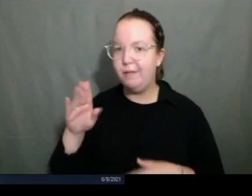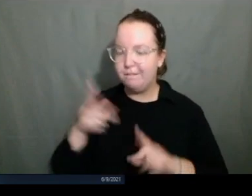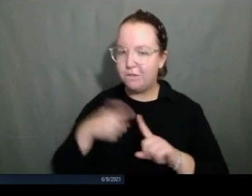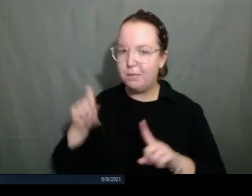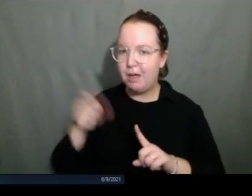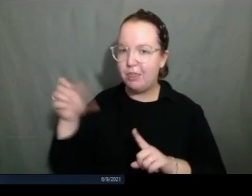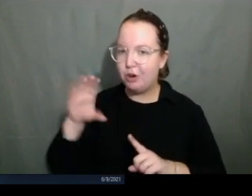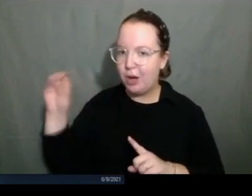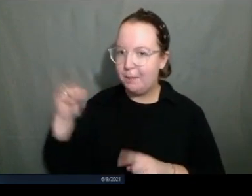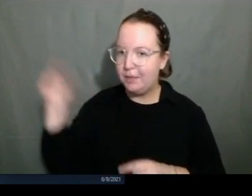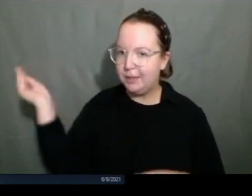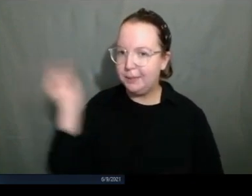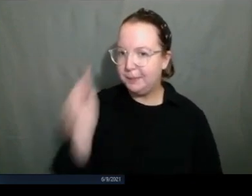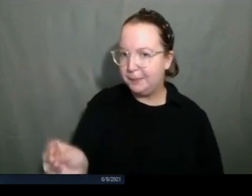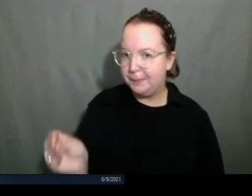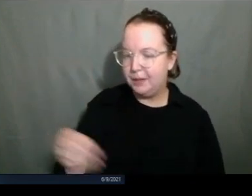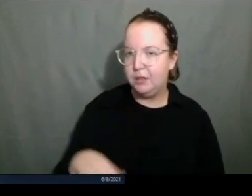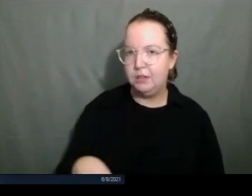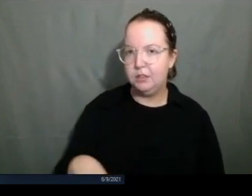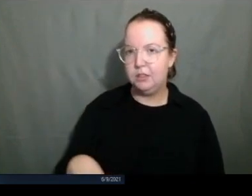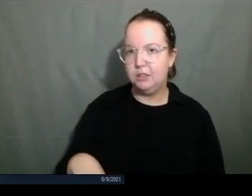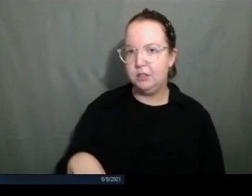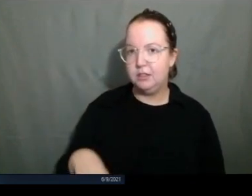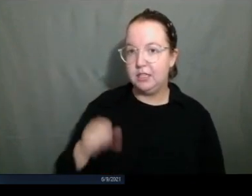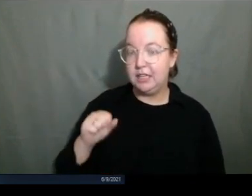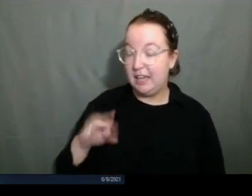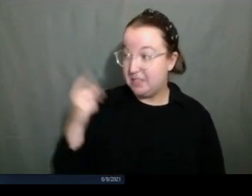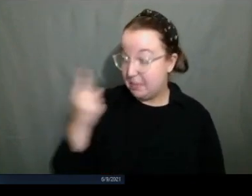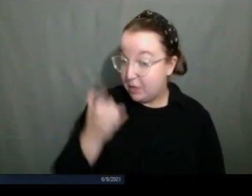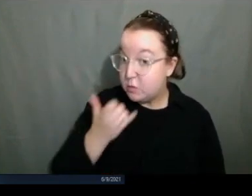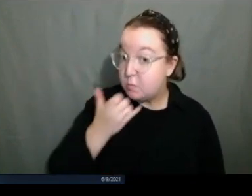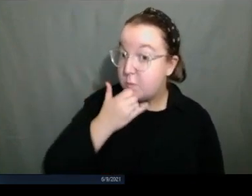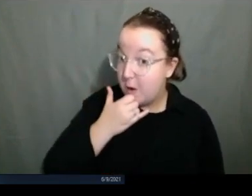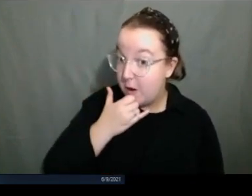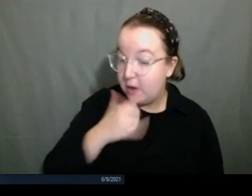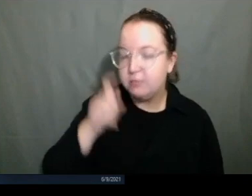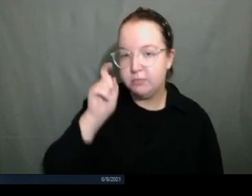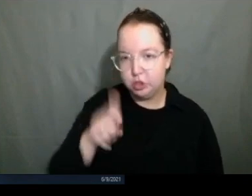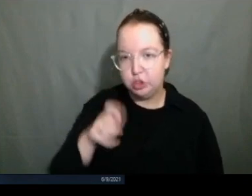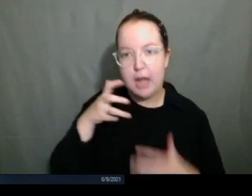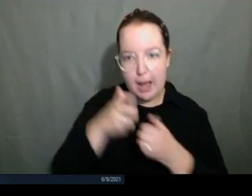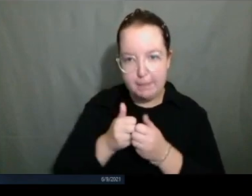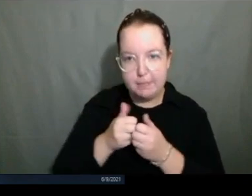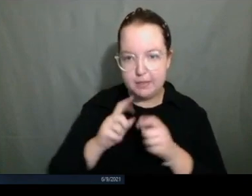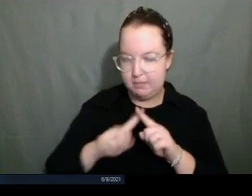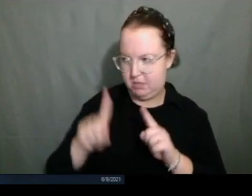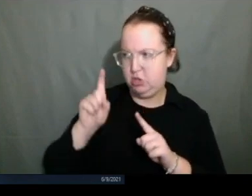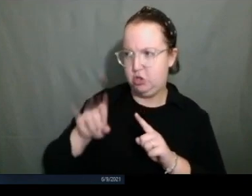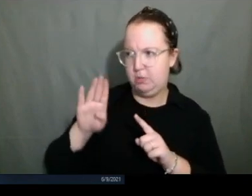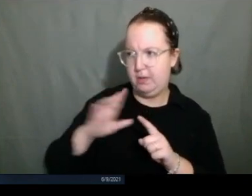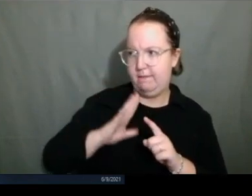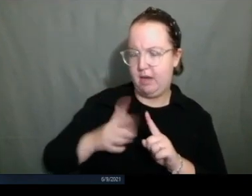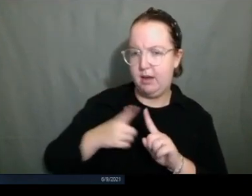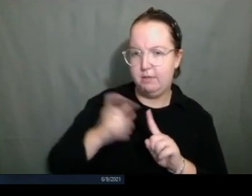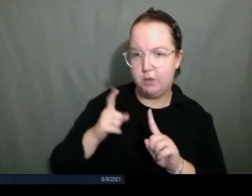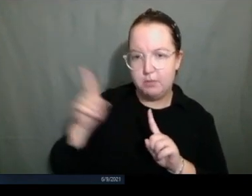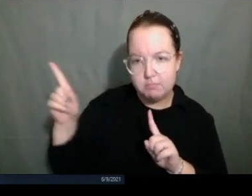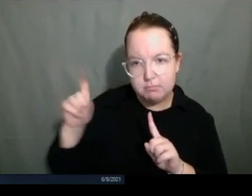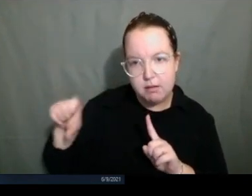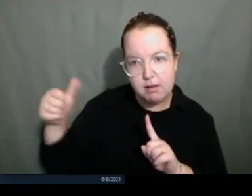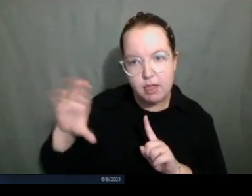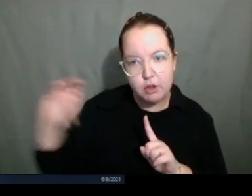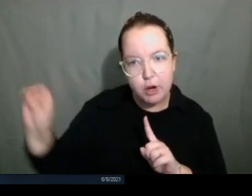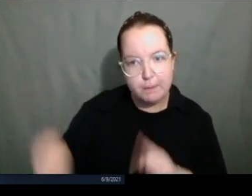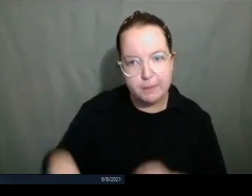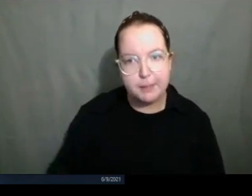you have any, if anything is incorrect, you're going to want to update it on the apps. We want everybody confirming the